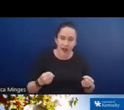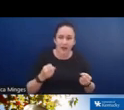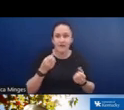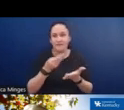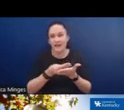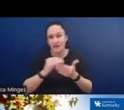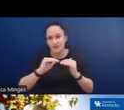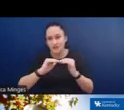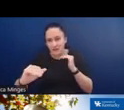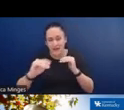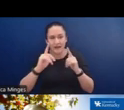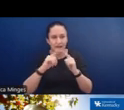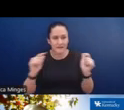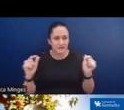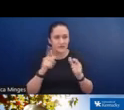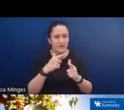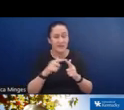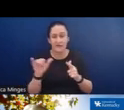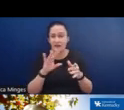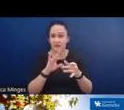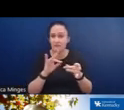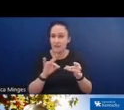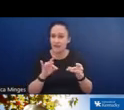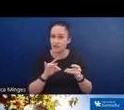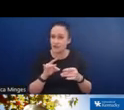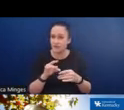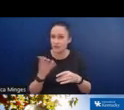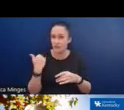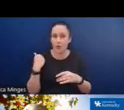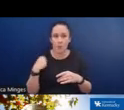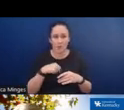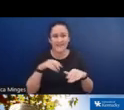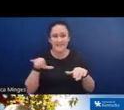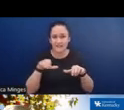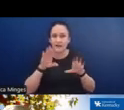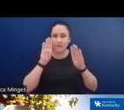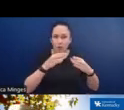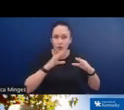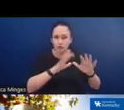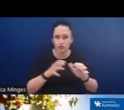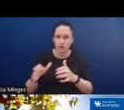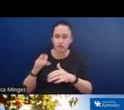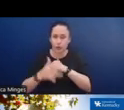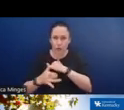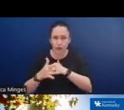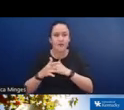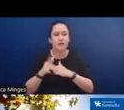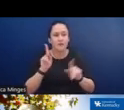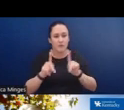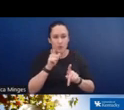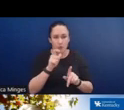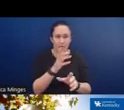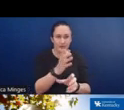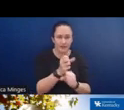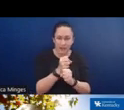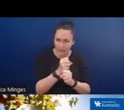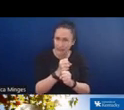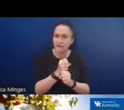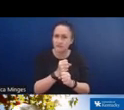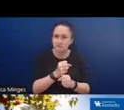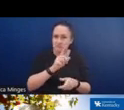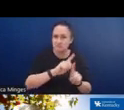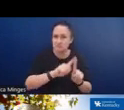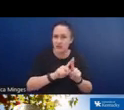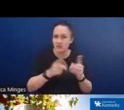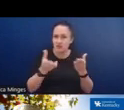so, as I mentioned briefly, we did do some focus groups early on with people who were receiving services at recovery community centers. And